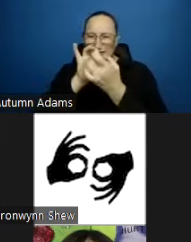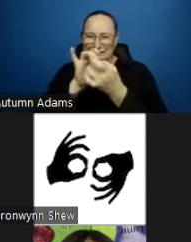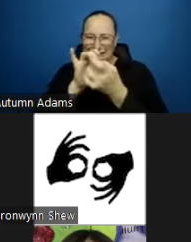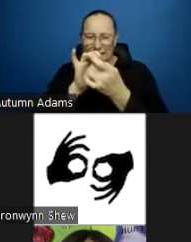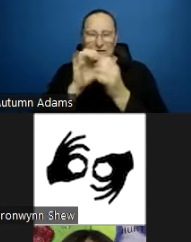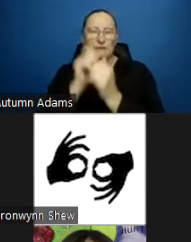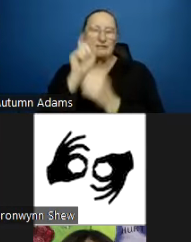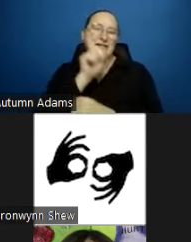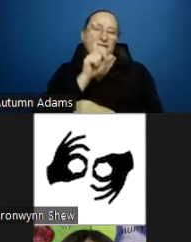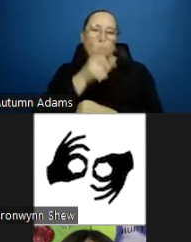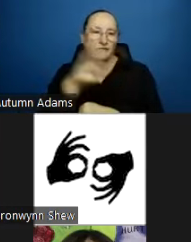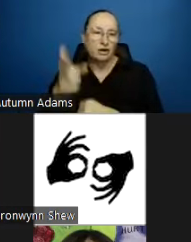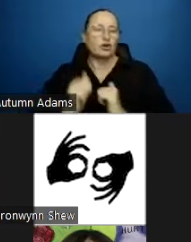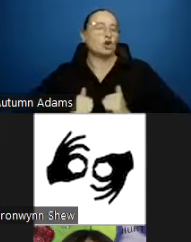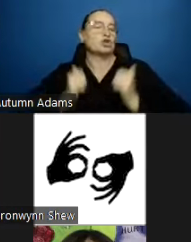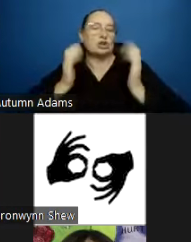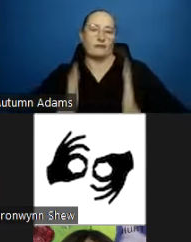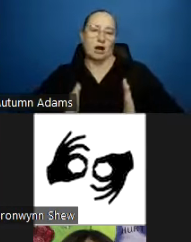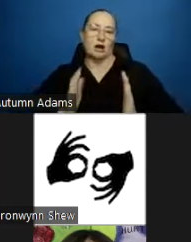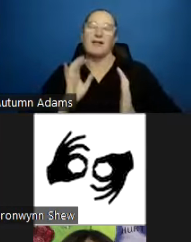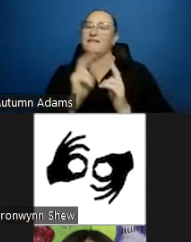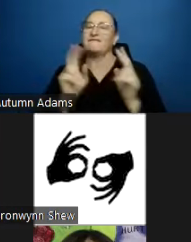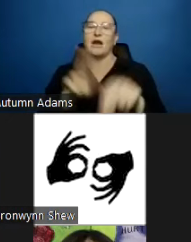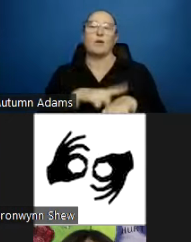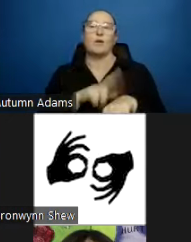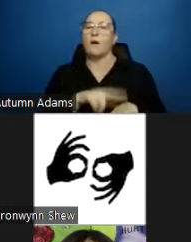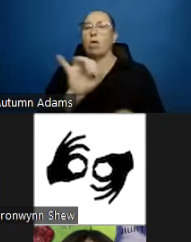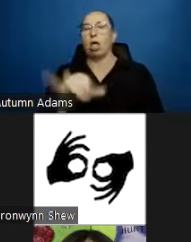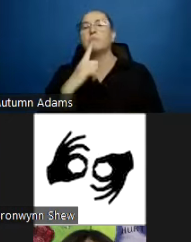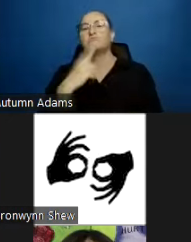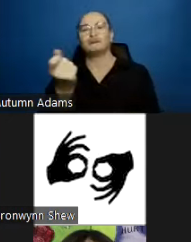hearing survivor. That's very normal, totally understandable.